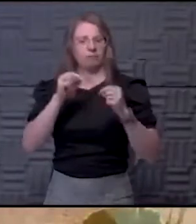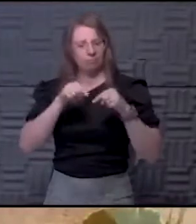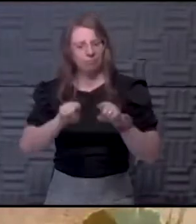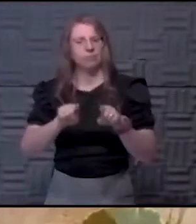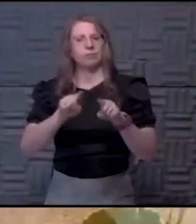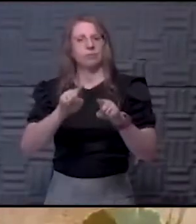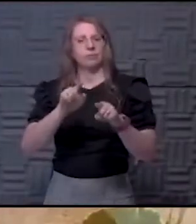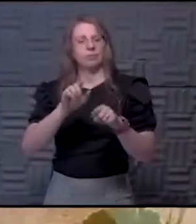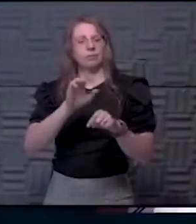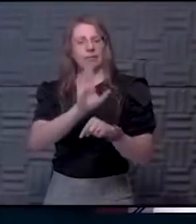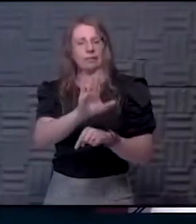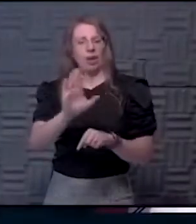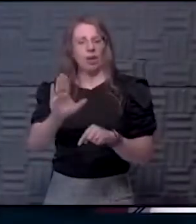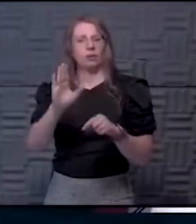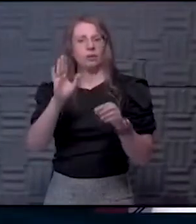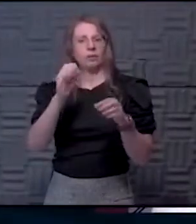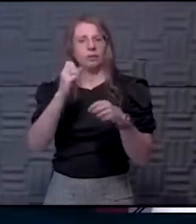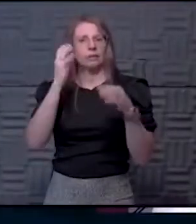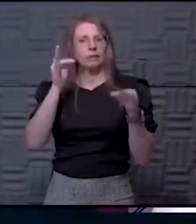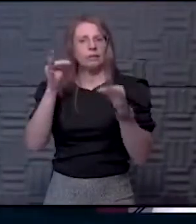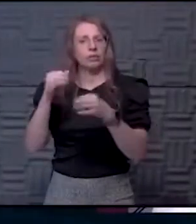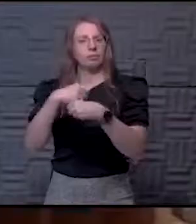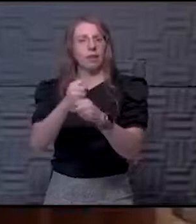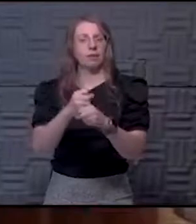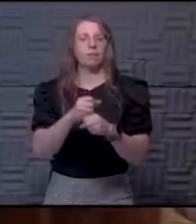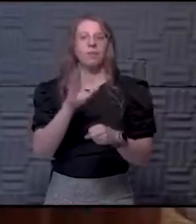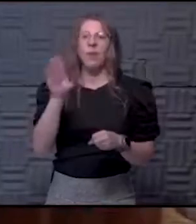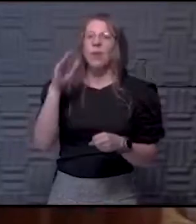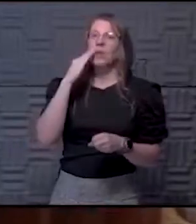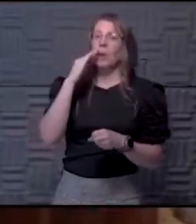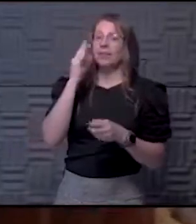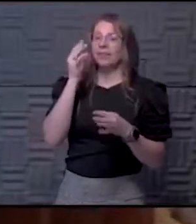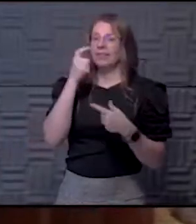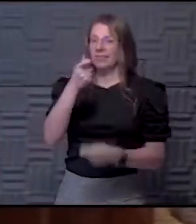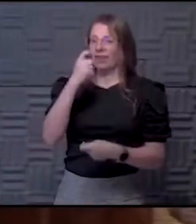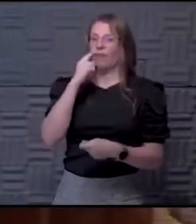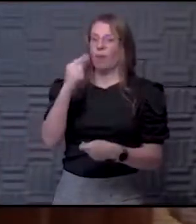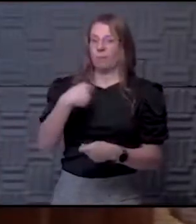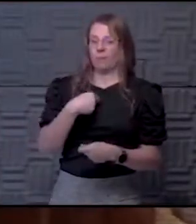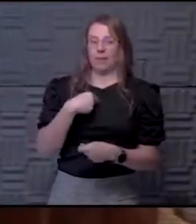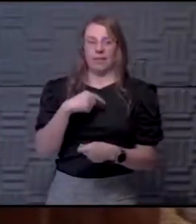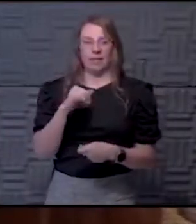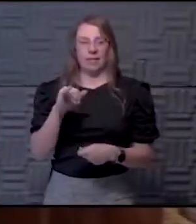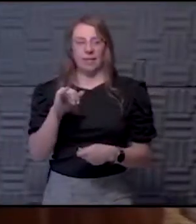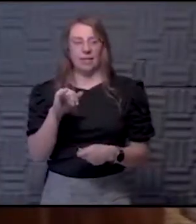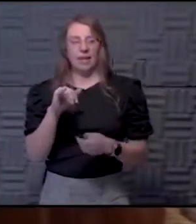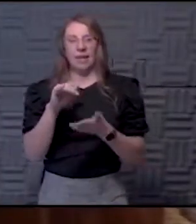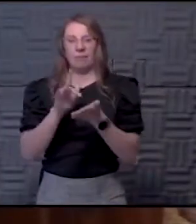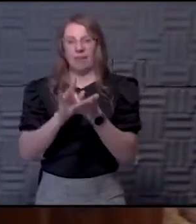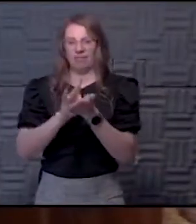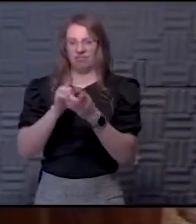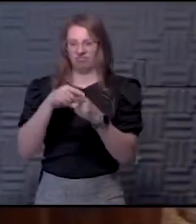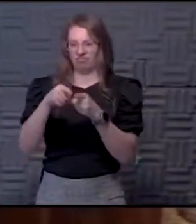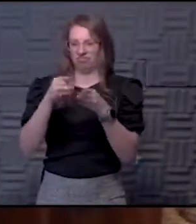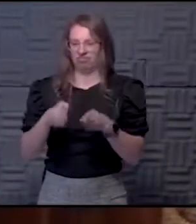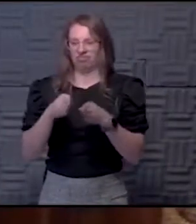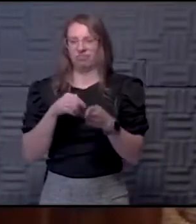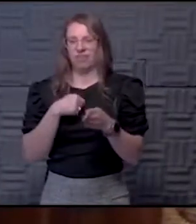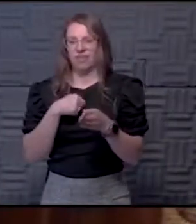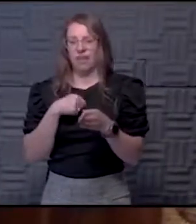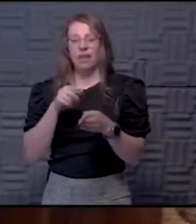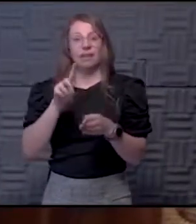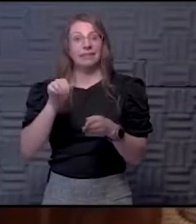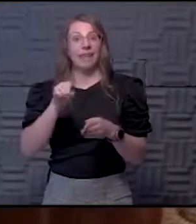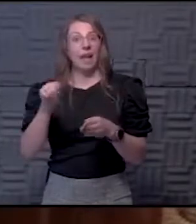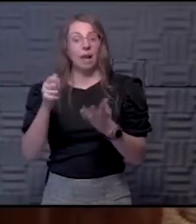that we make. It's interesting for me as an internist, I'm sure, and maybe you've seen some of these